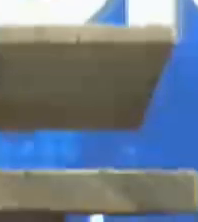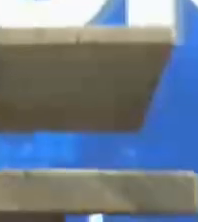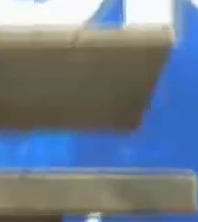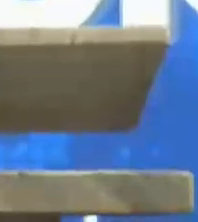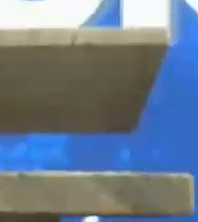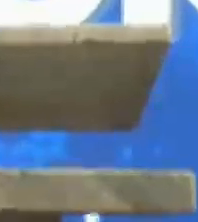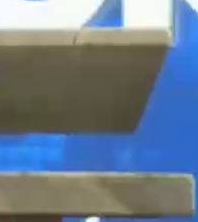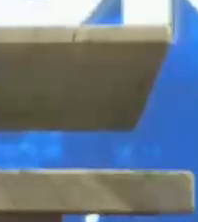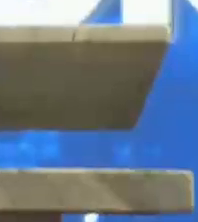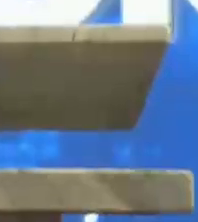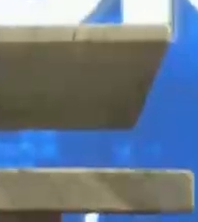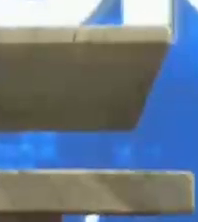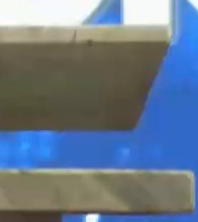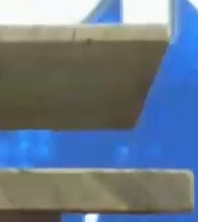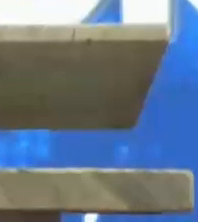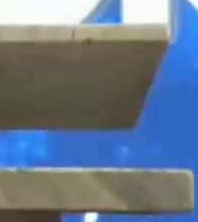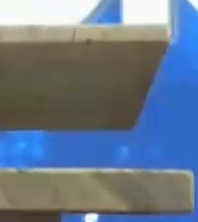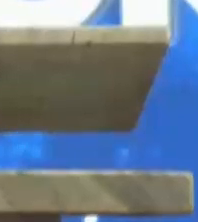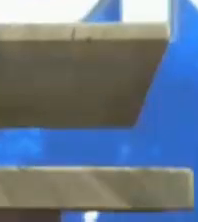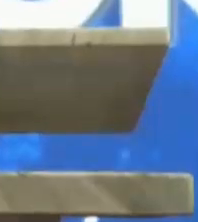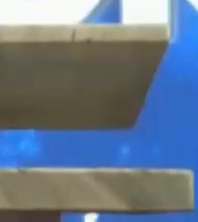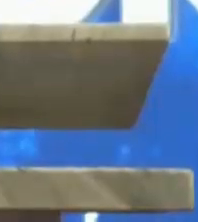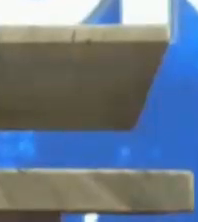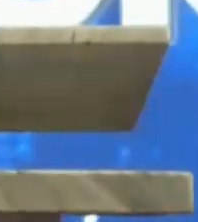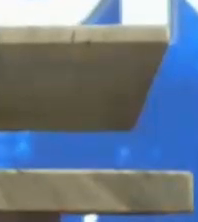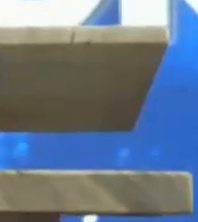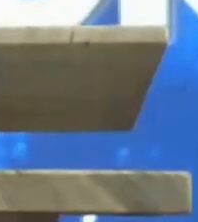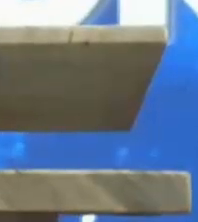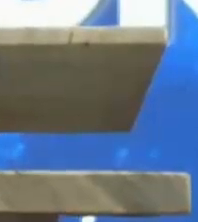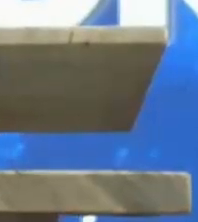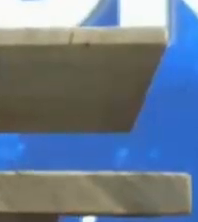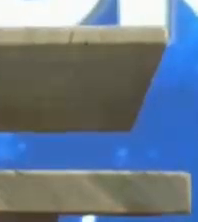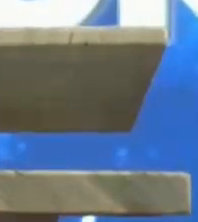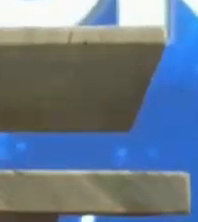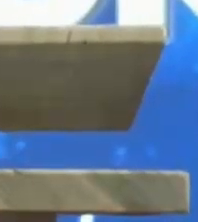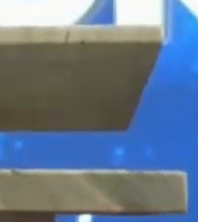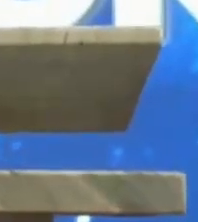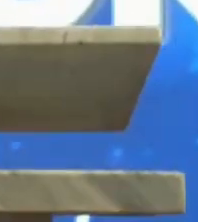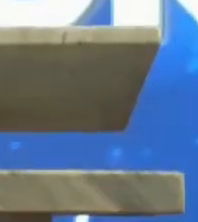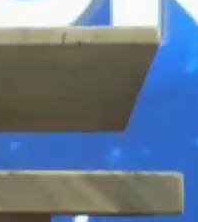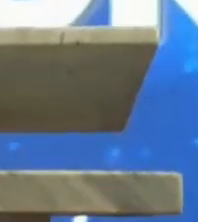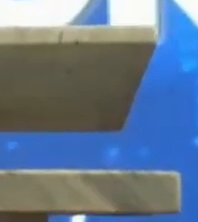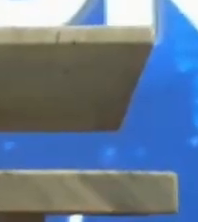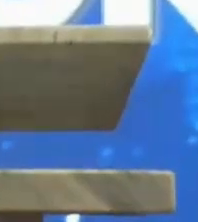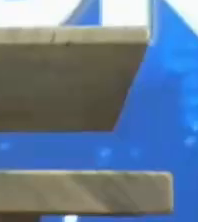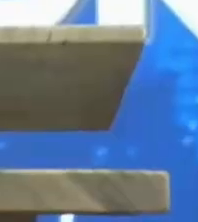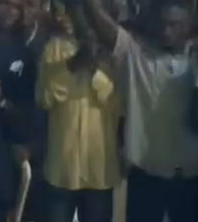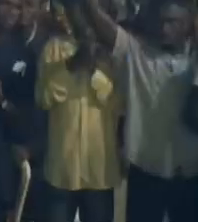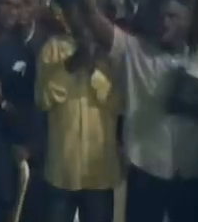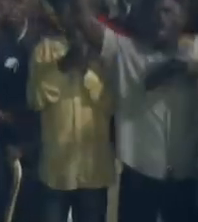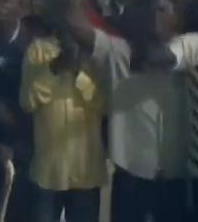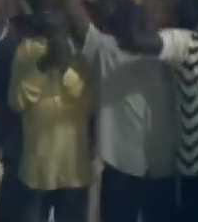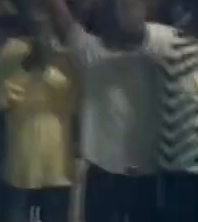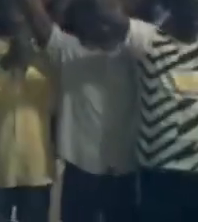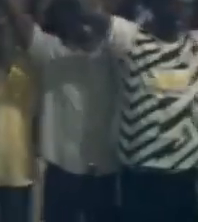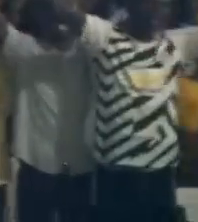that you are here on this special ground, and at this special time, it's going to be wonderful.